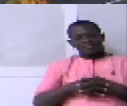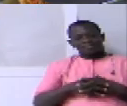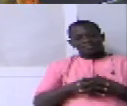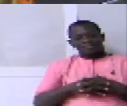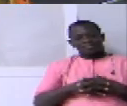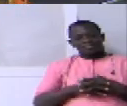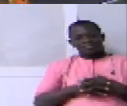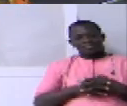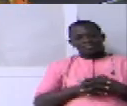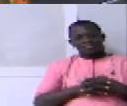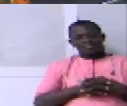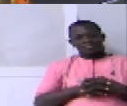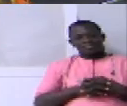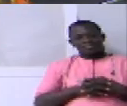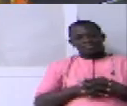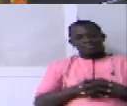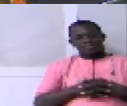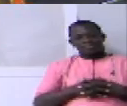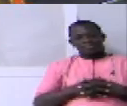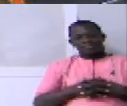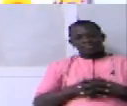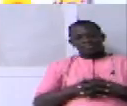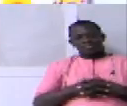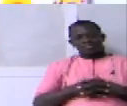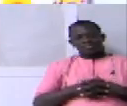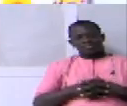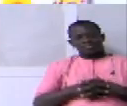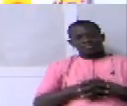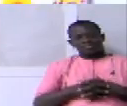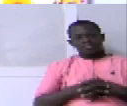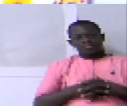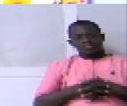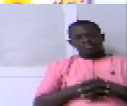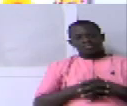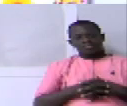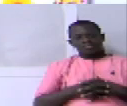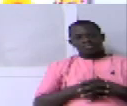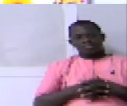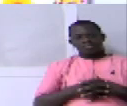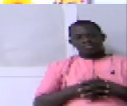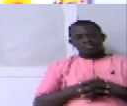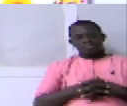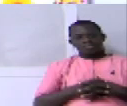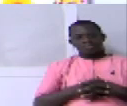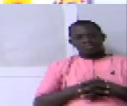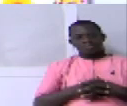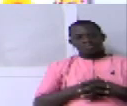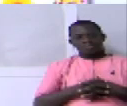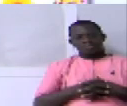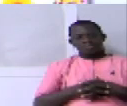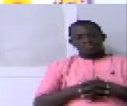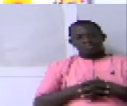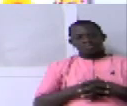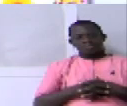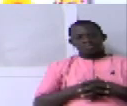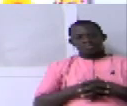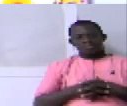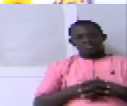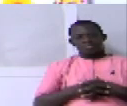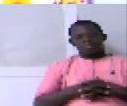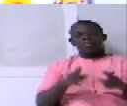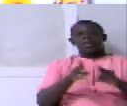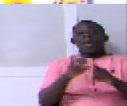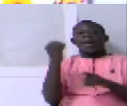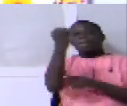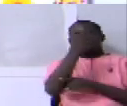nyamin ikela kolu topoto nyamin amuntale ndibe ifangulu dingulu topoto kang na jerota katam fe wolete. Because